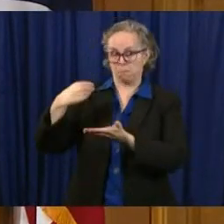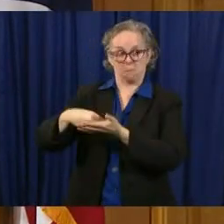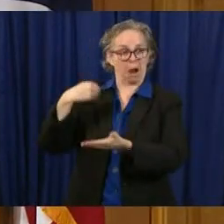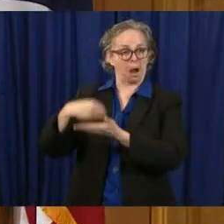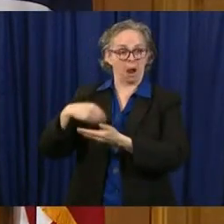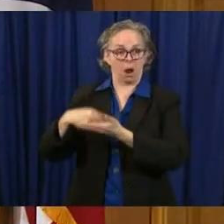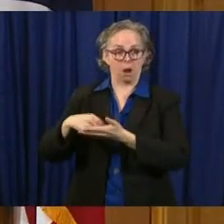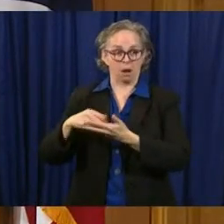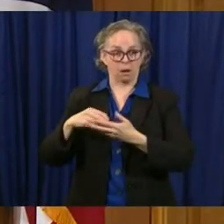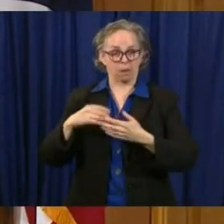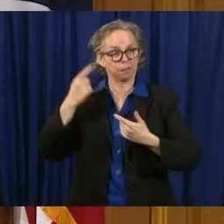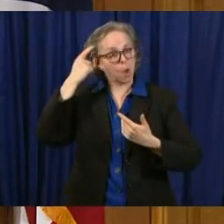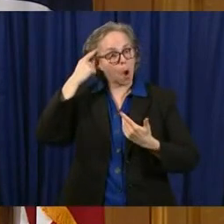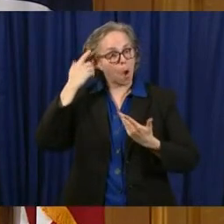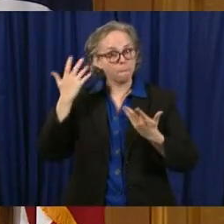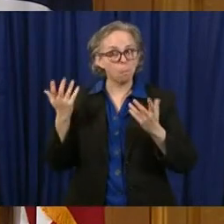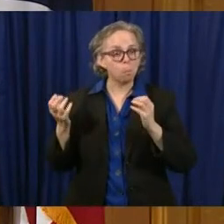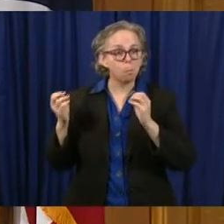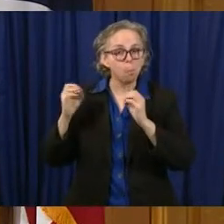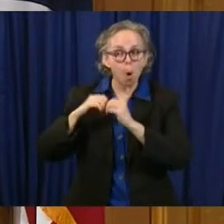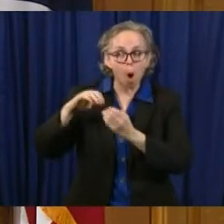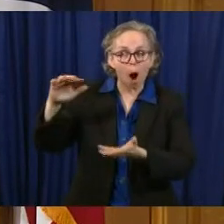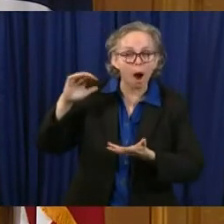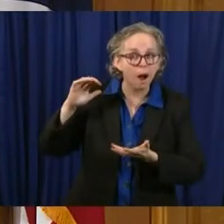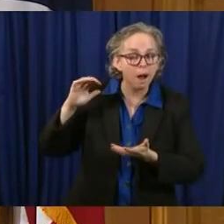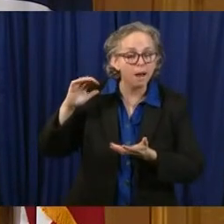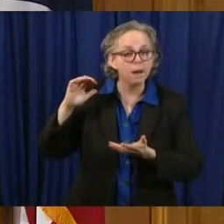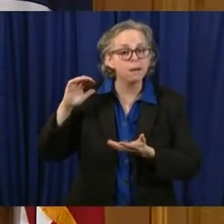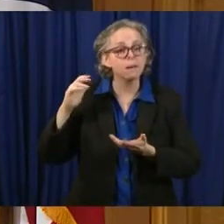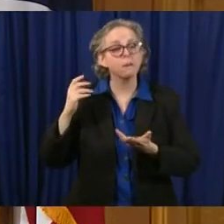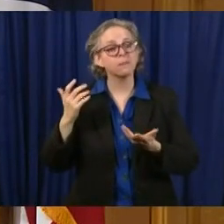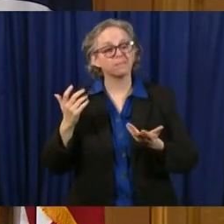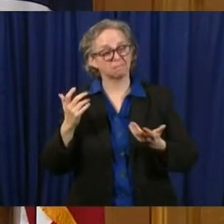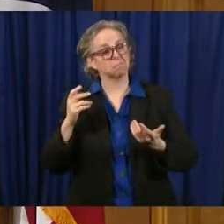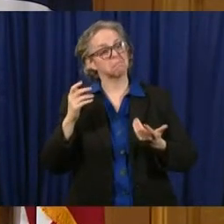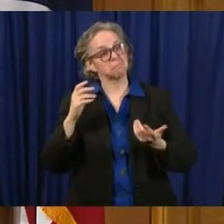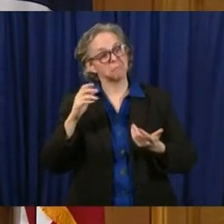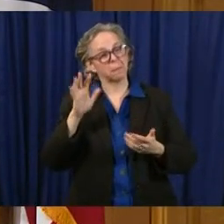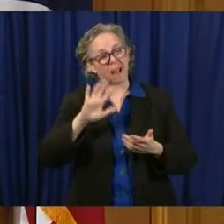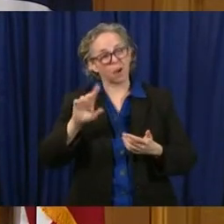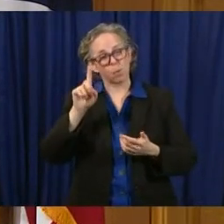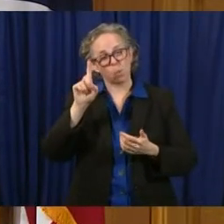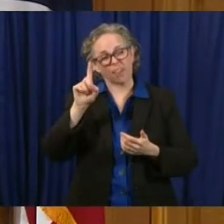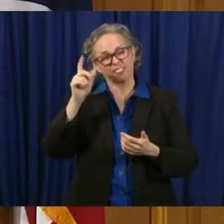we're very happy, frankly, about that. It's about a third of what we thought it was going to be.